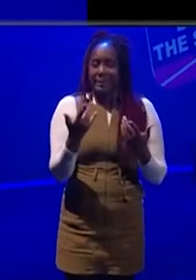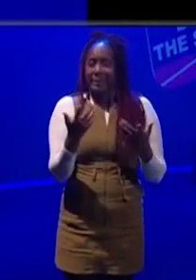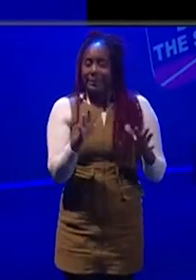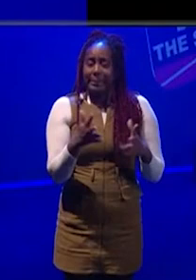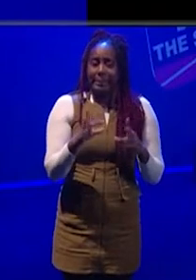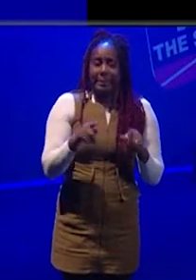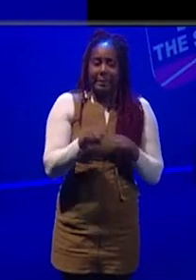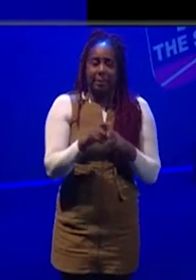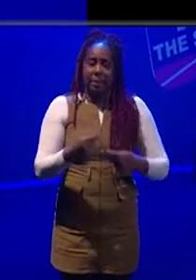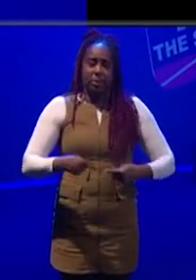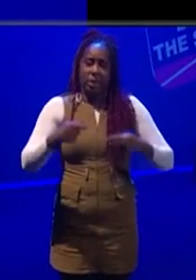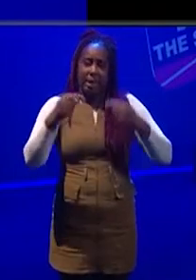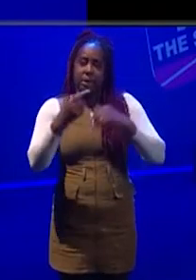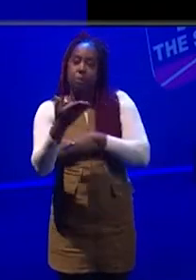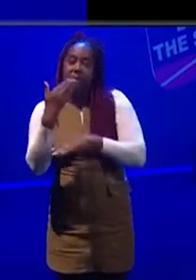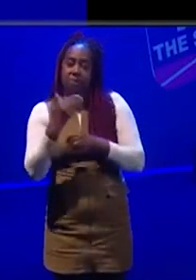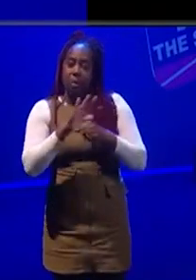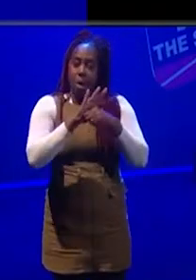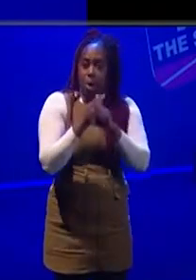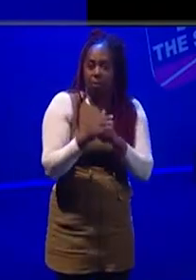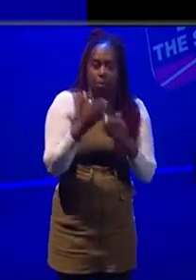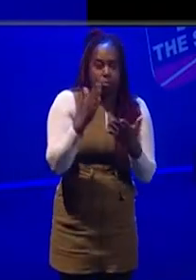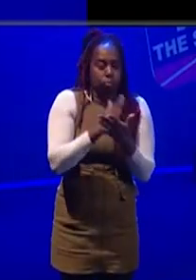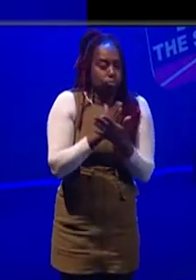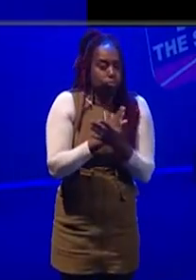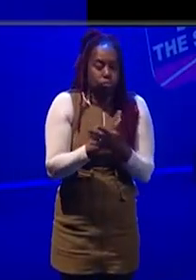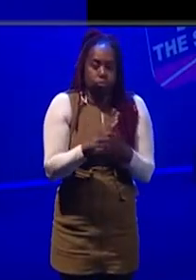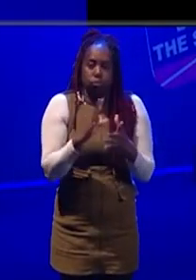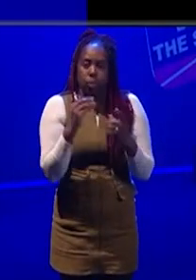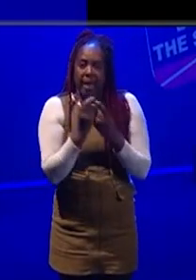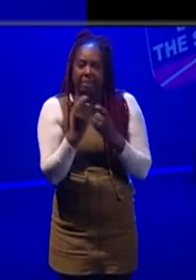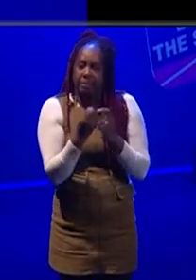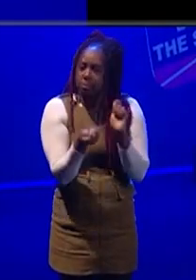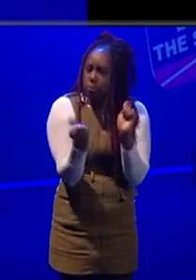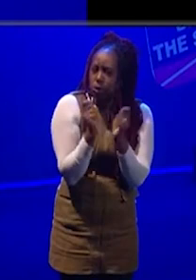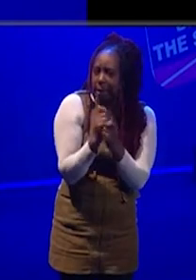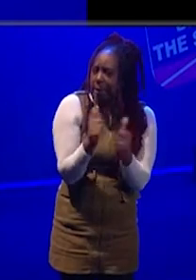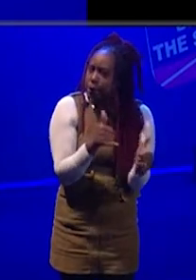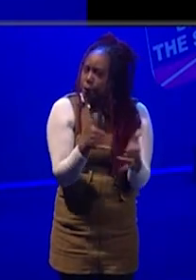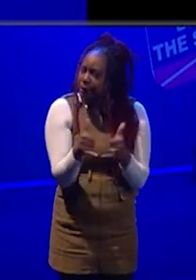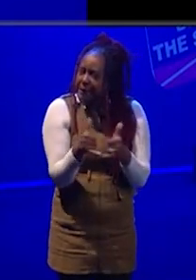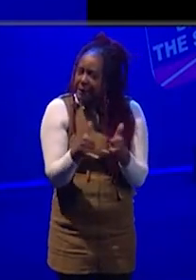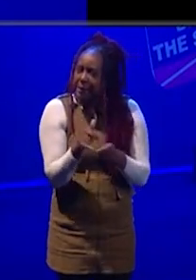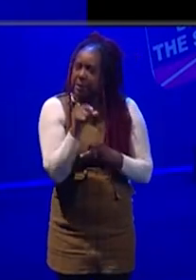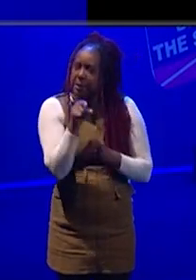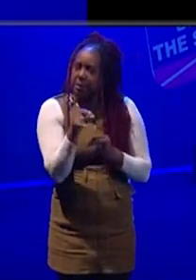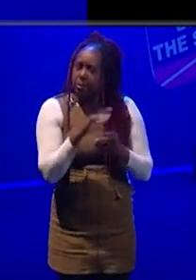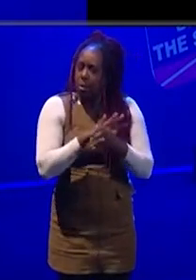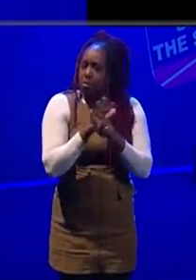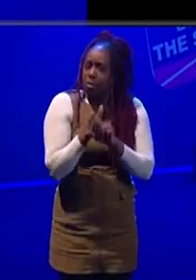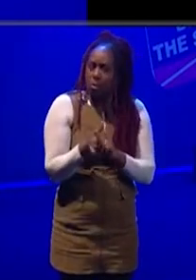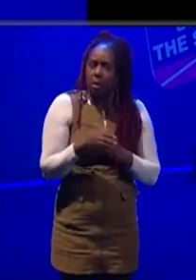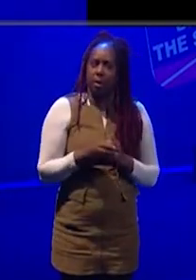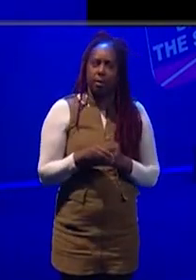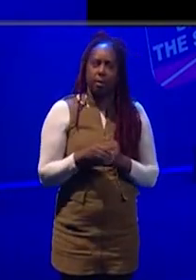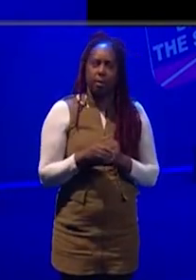that we saw before the pandemic. I'm not really sure anything has like fundamentally changed and shifted in the pandemic. So